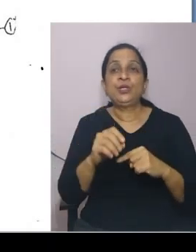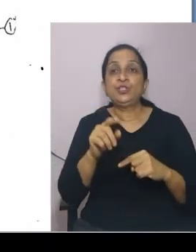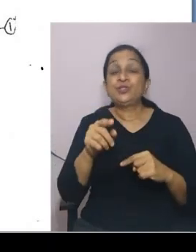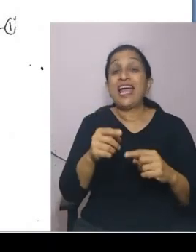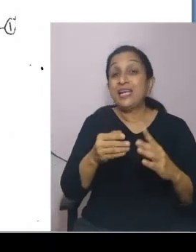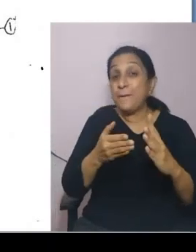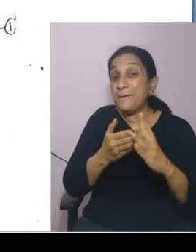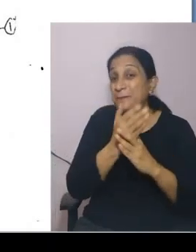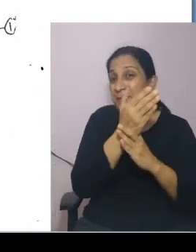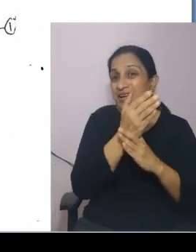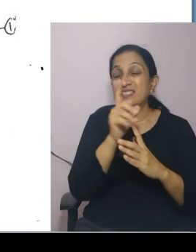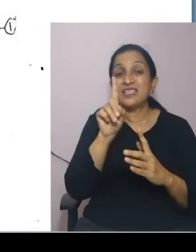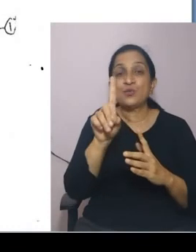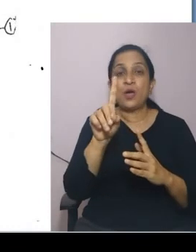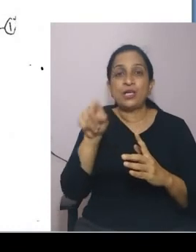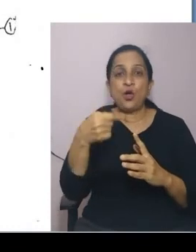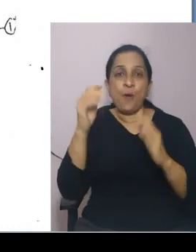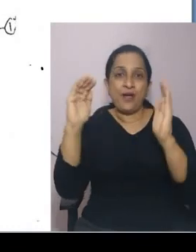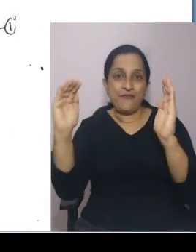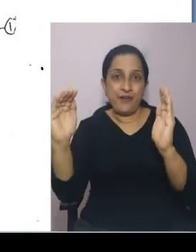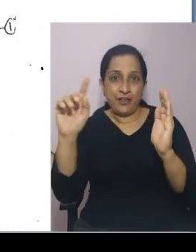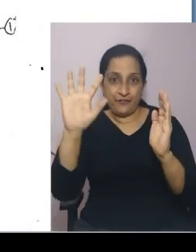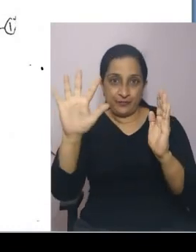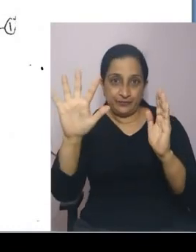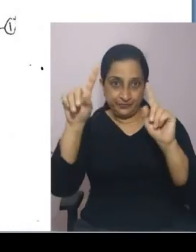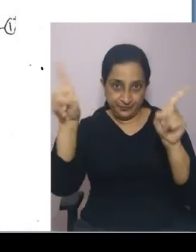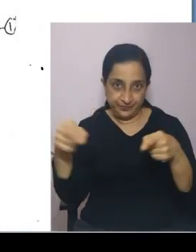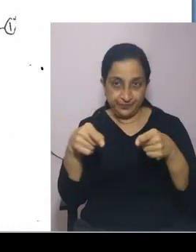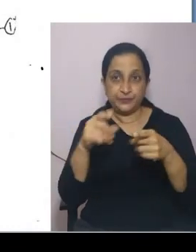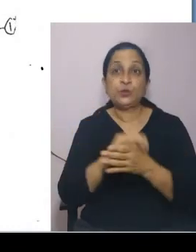this passes through 1 and 5, isn't it? So